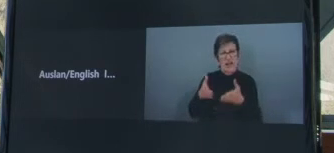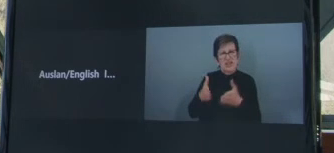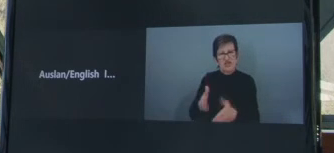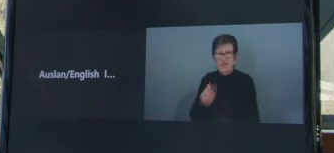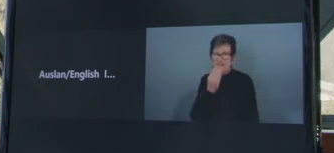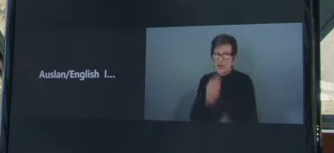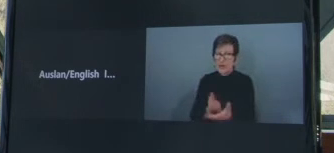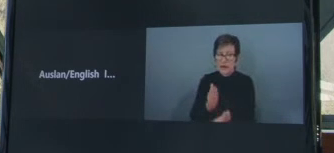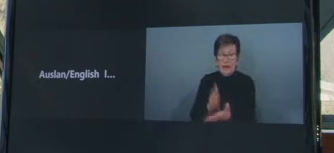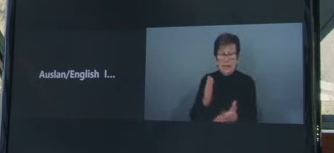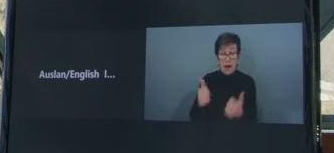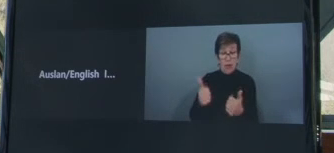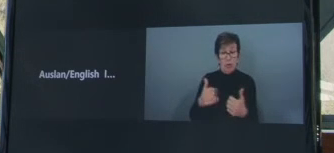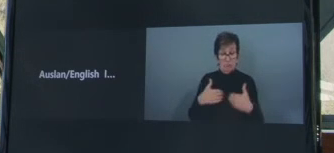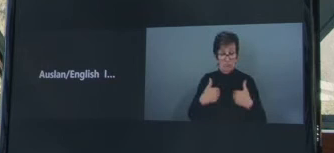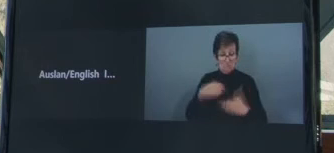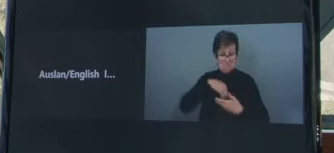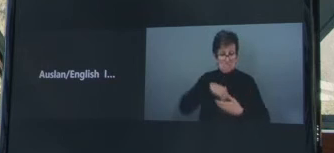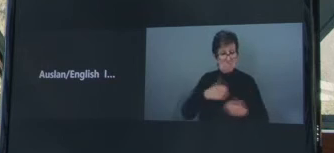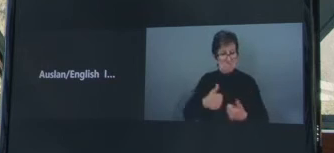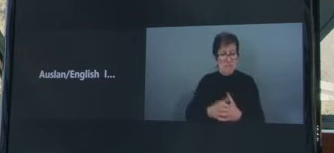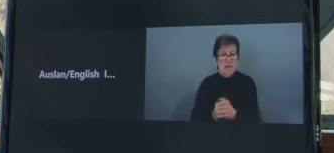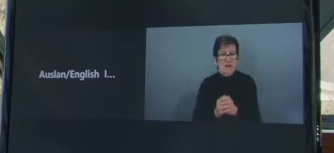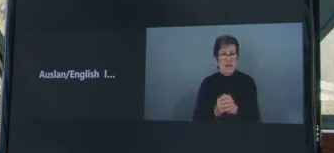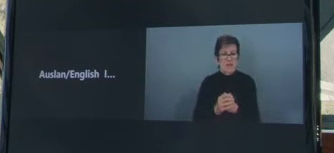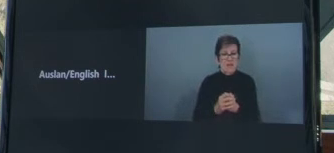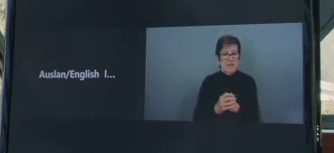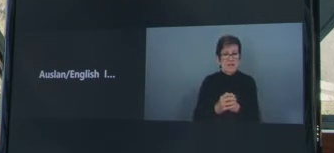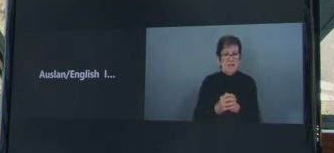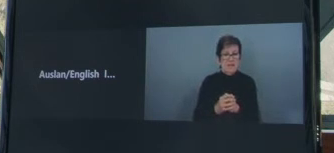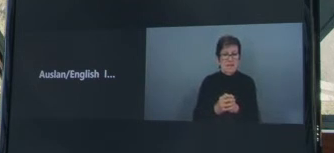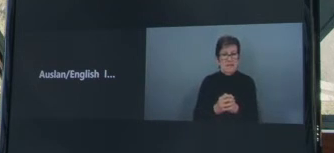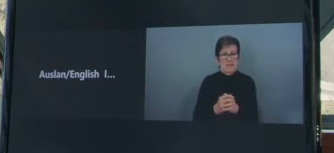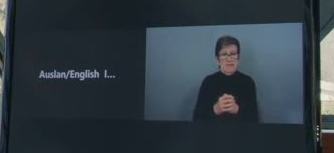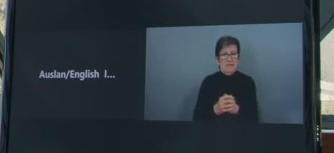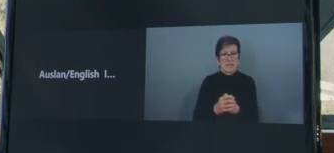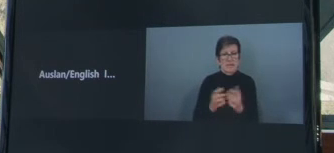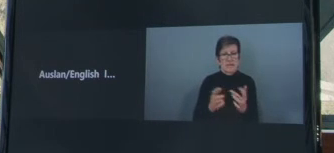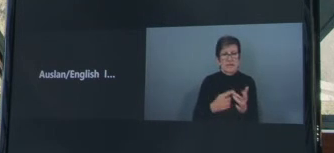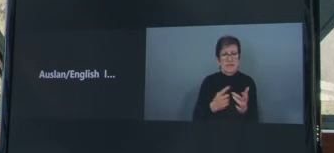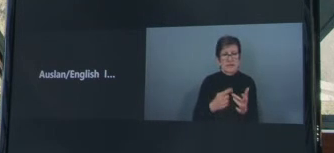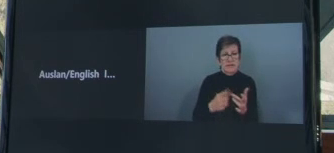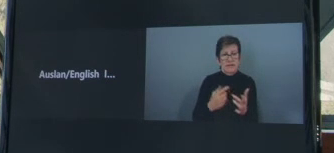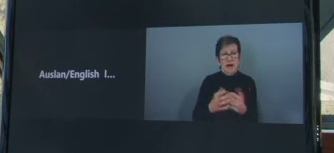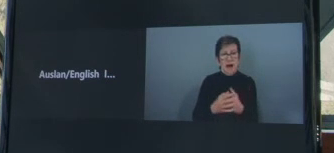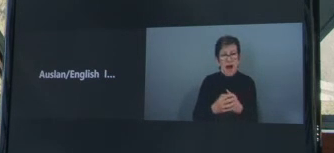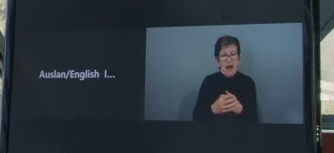groundnuts, as well as tiger nut milk infused coconut activated